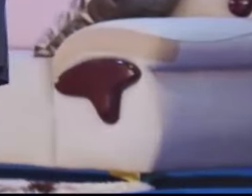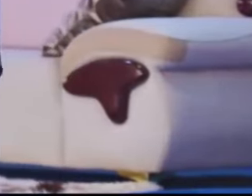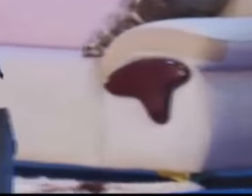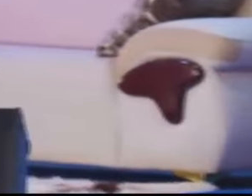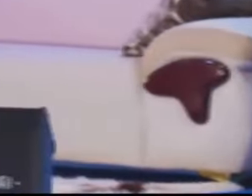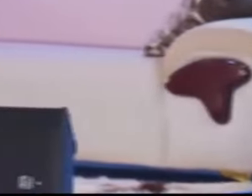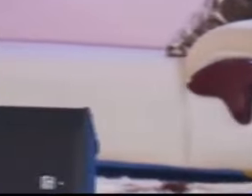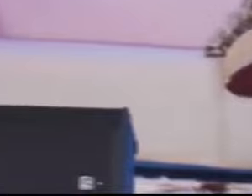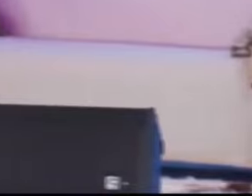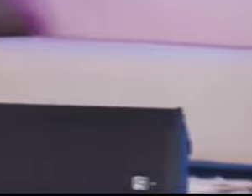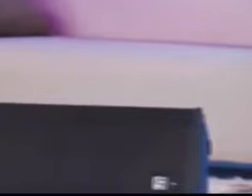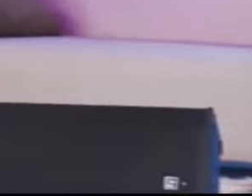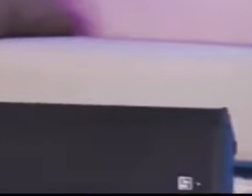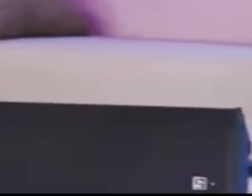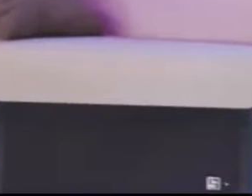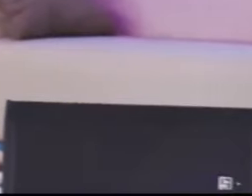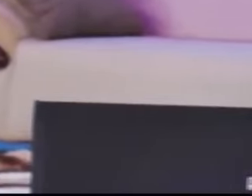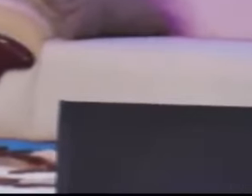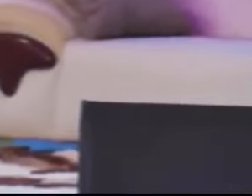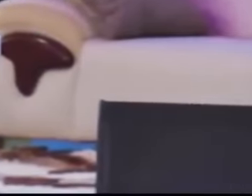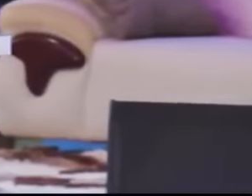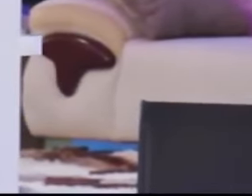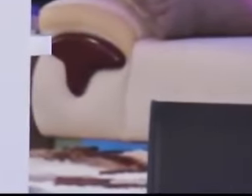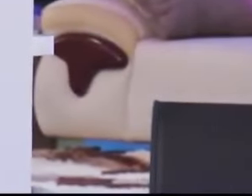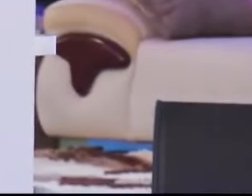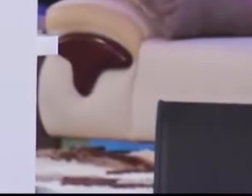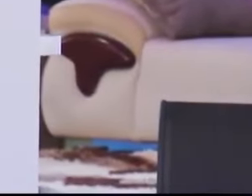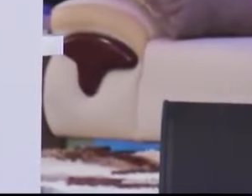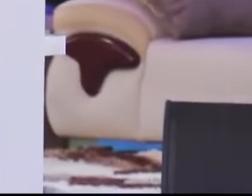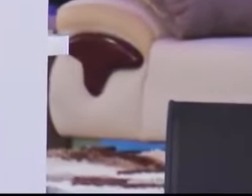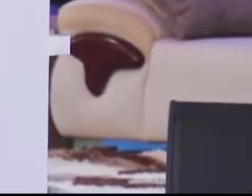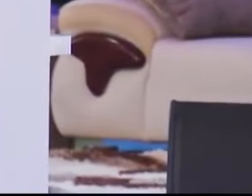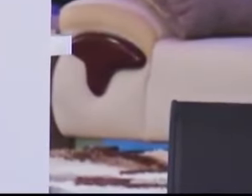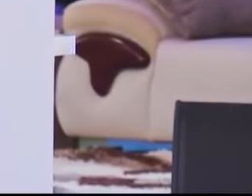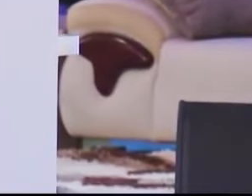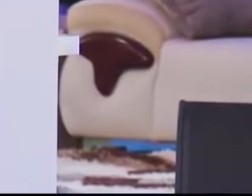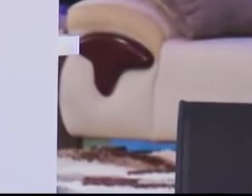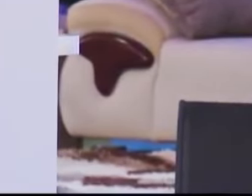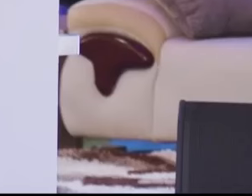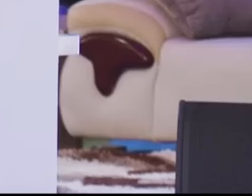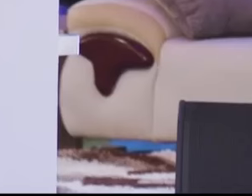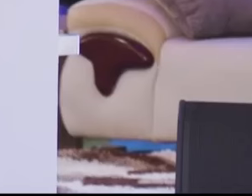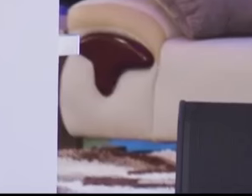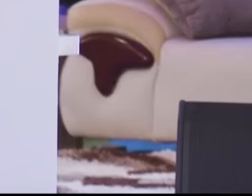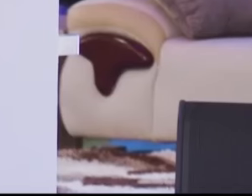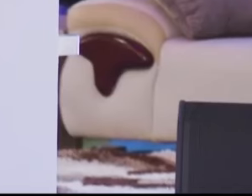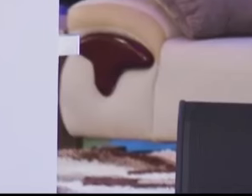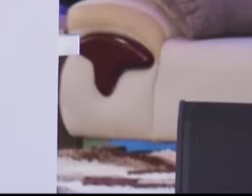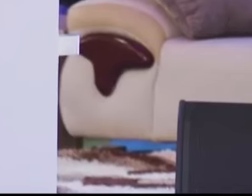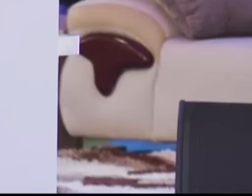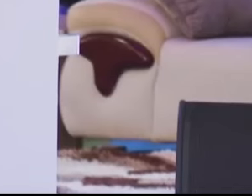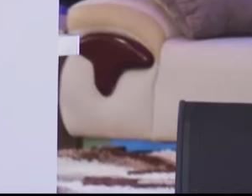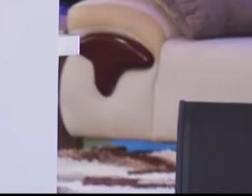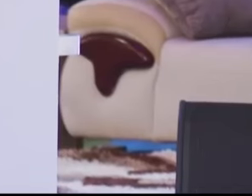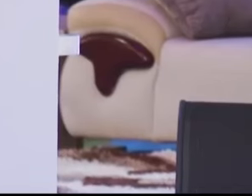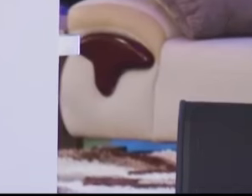rest, we walk, we rest, we're awake, we sleep. And anybody will tell you, any